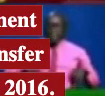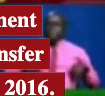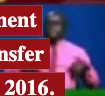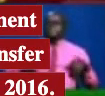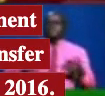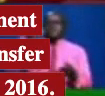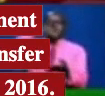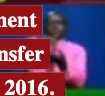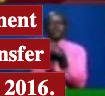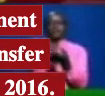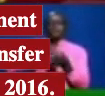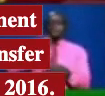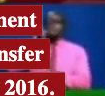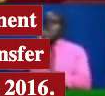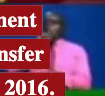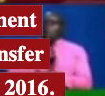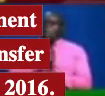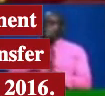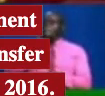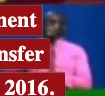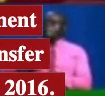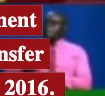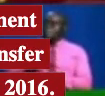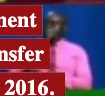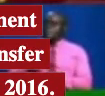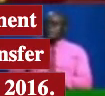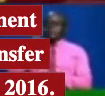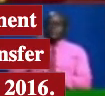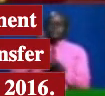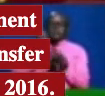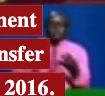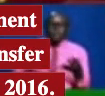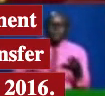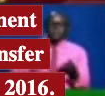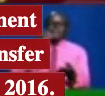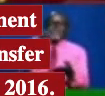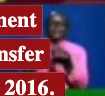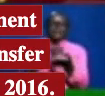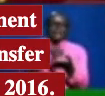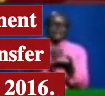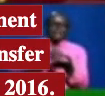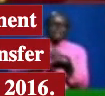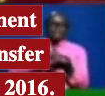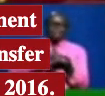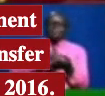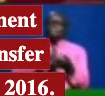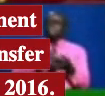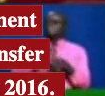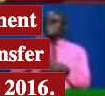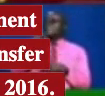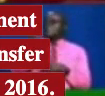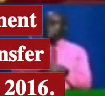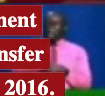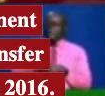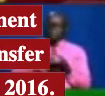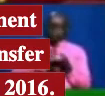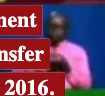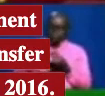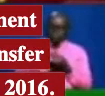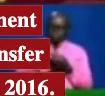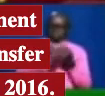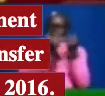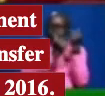conditions of our elderly. And we've seen so many cases where this cash is given to vulnerable